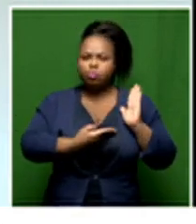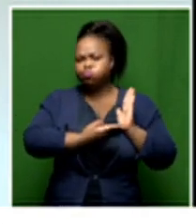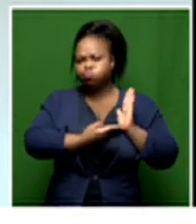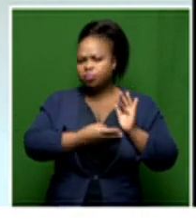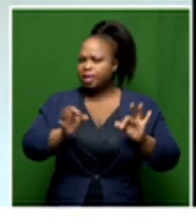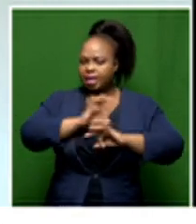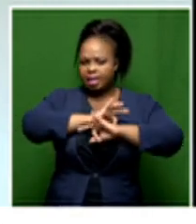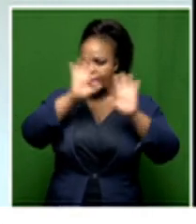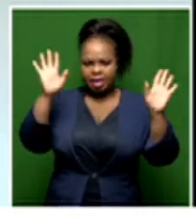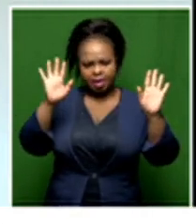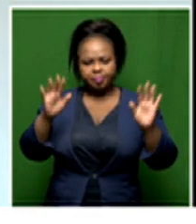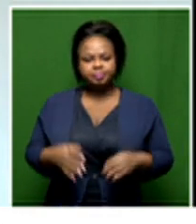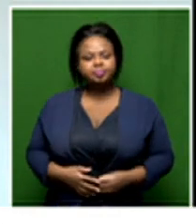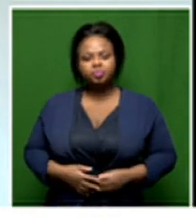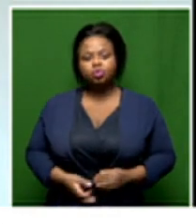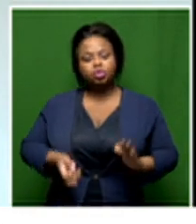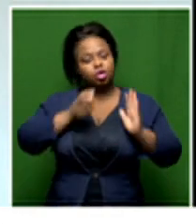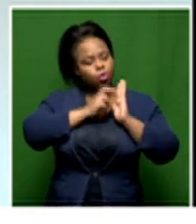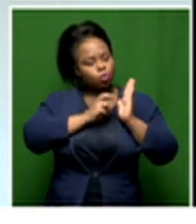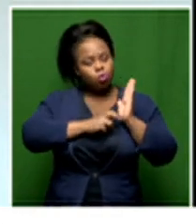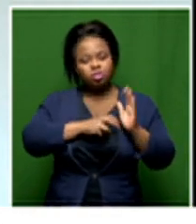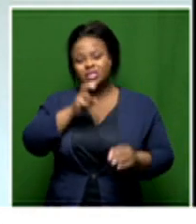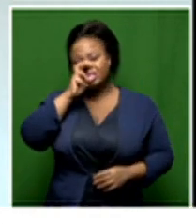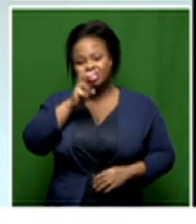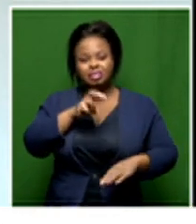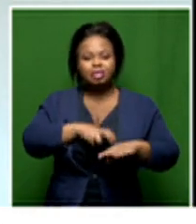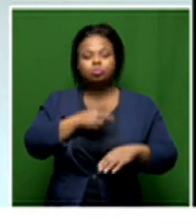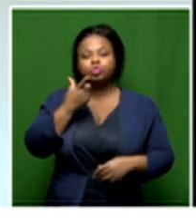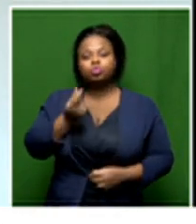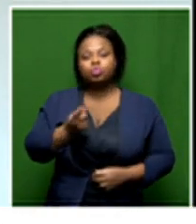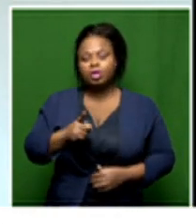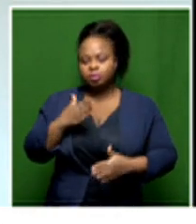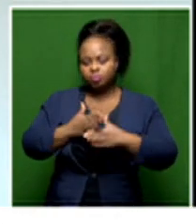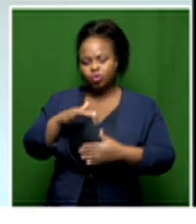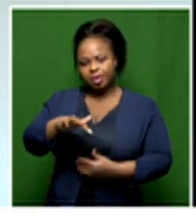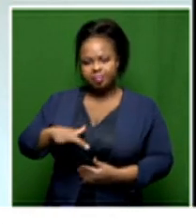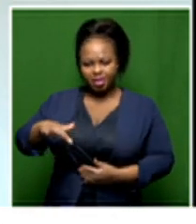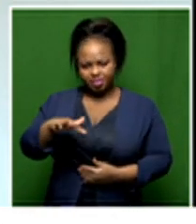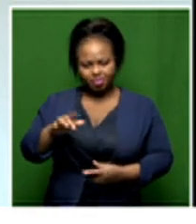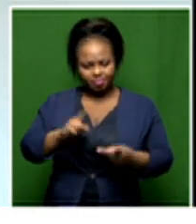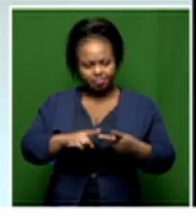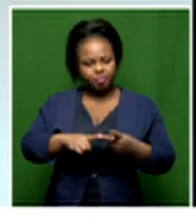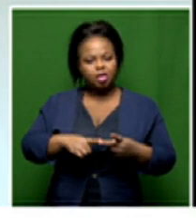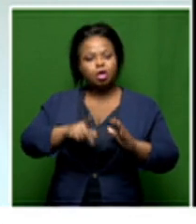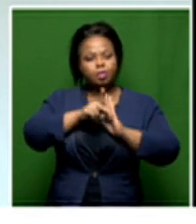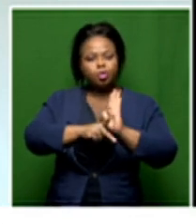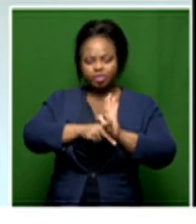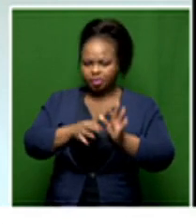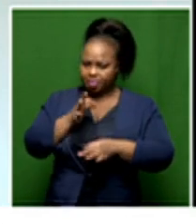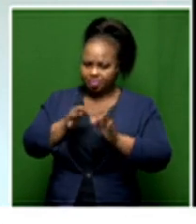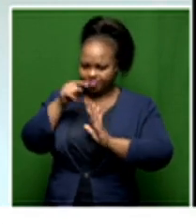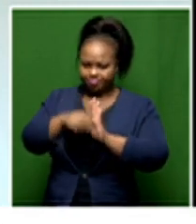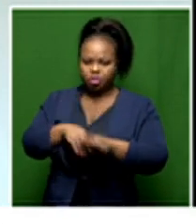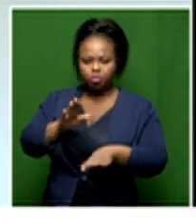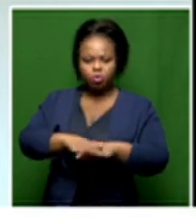quite clear on what the minimum requirements are in the workplace, and policies need to extend on that. But over and above